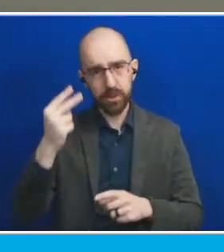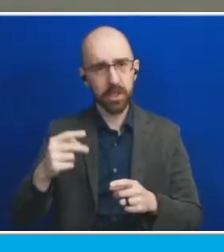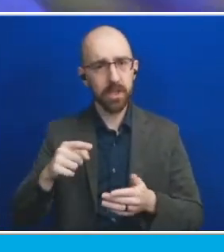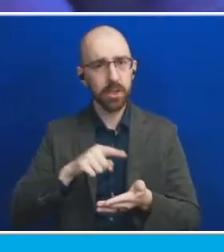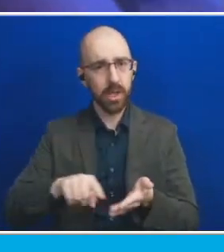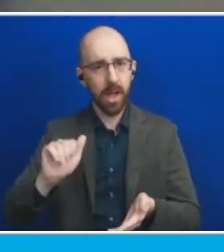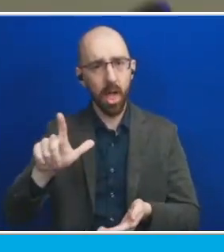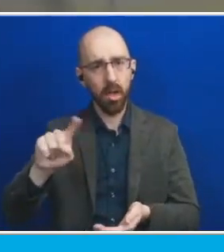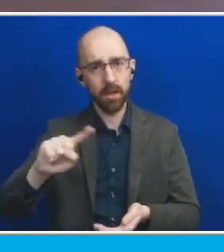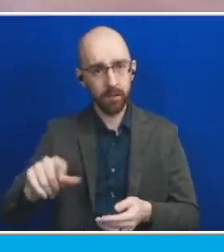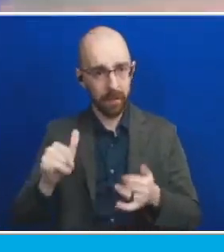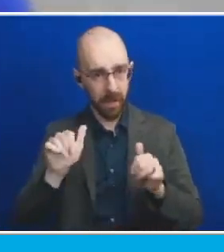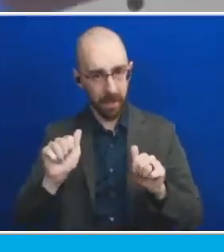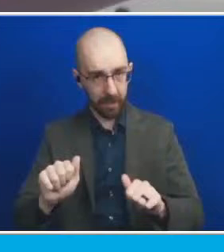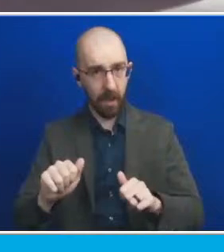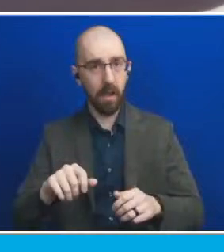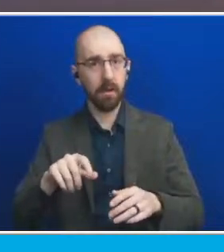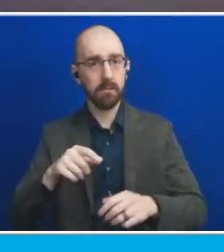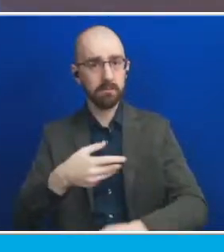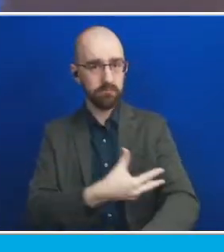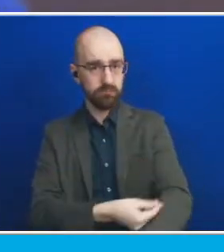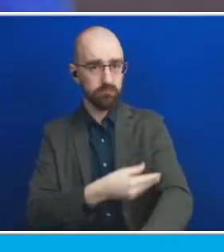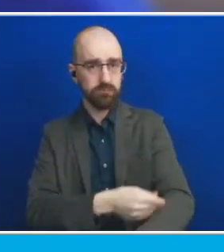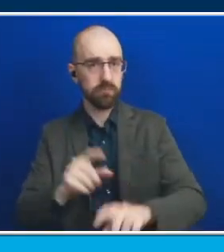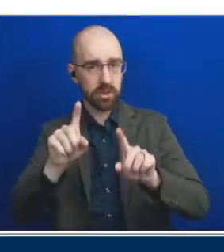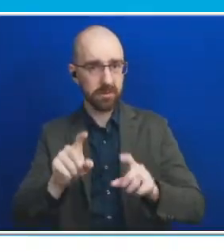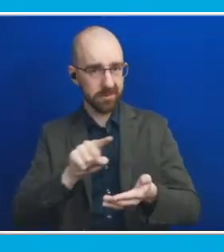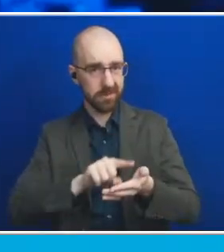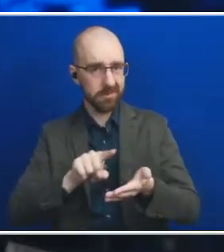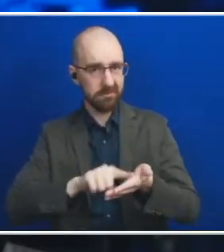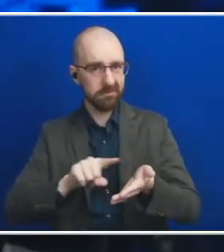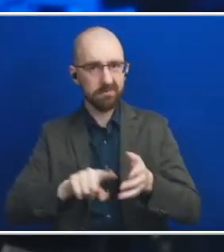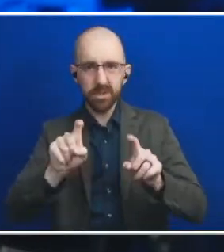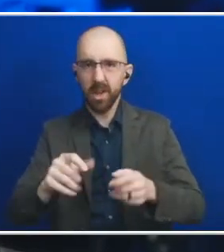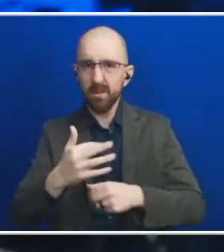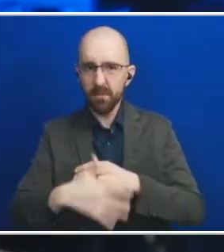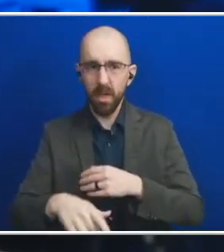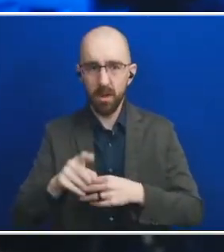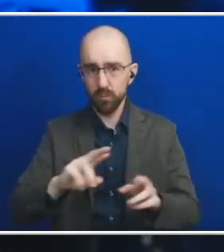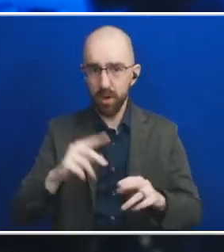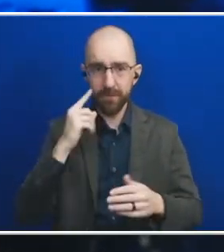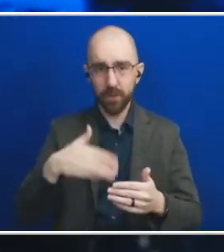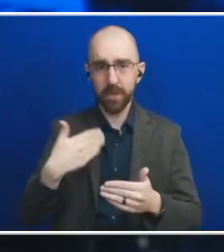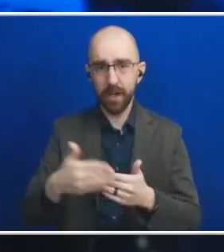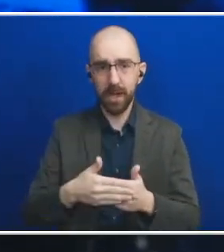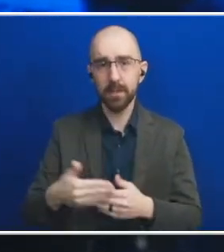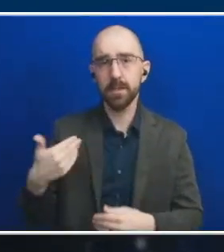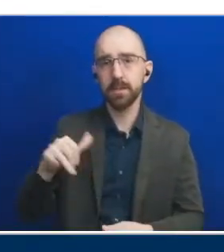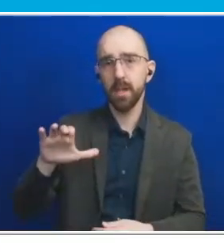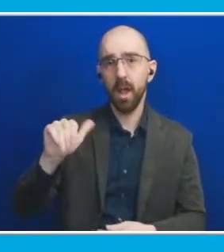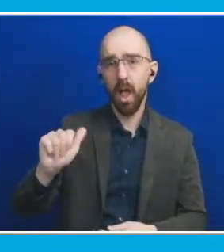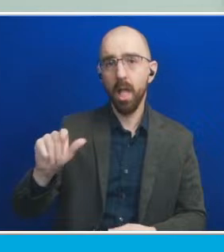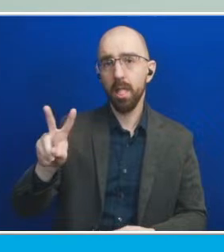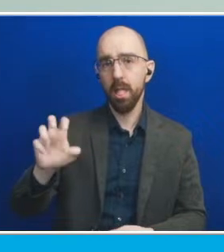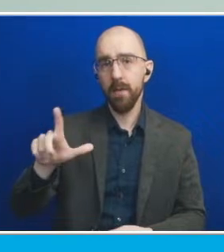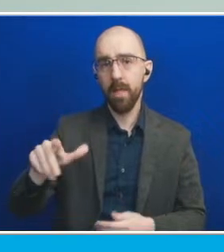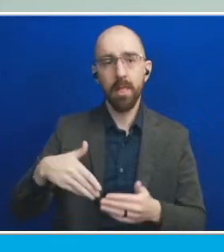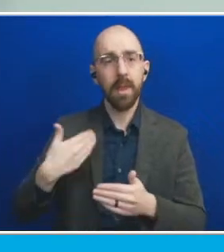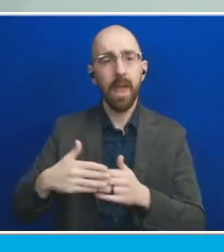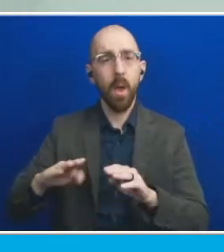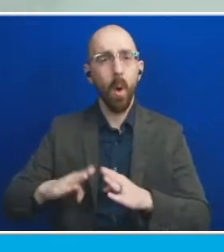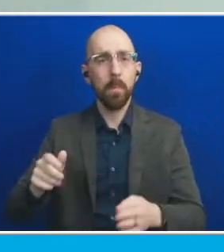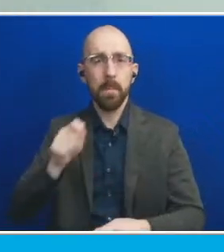your blood. But are doctors ready for what comes next? I'm Jessica Lovell on the next Open Mics with Dr. Stites, how the